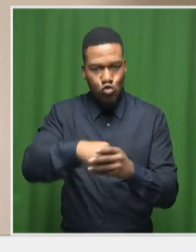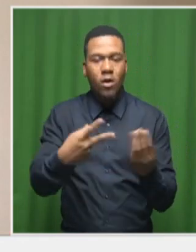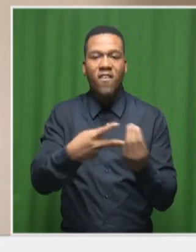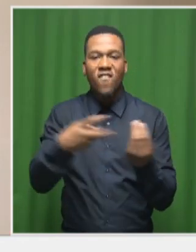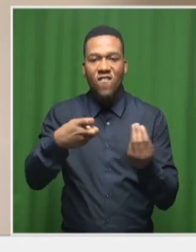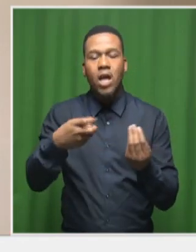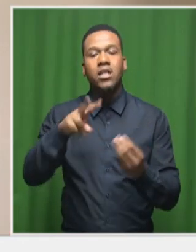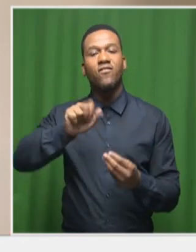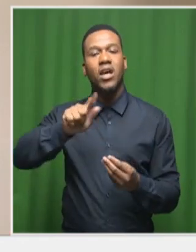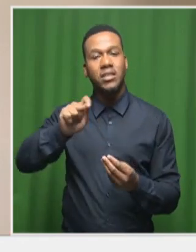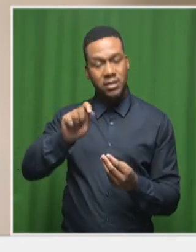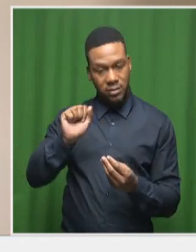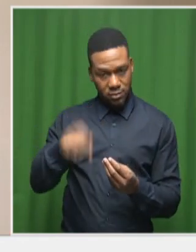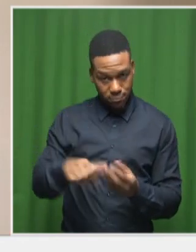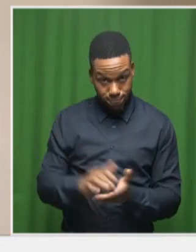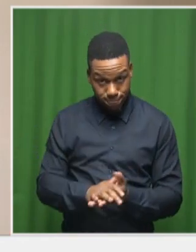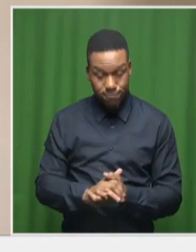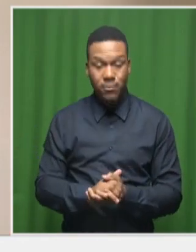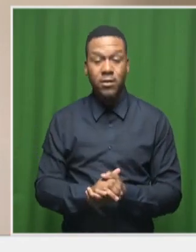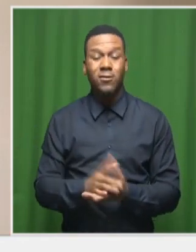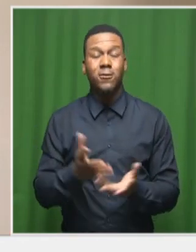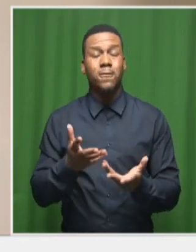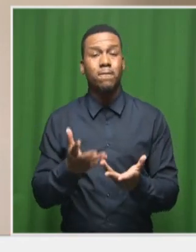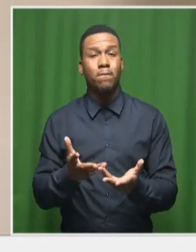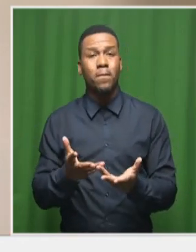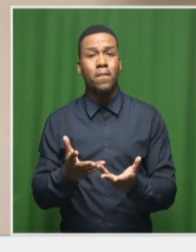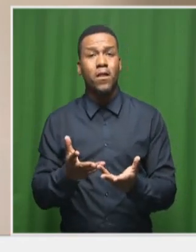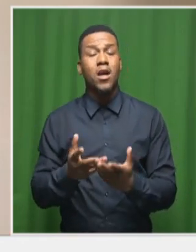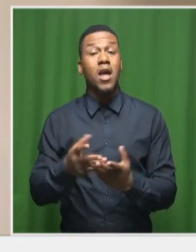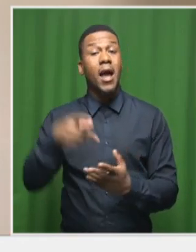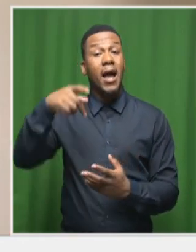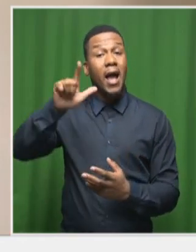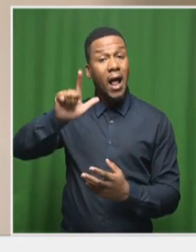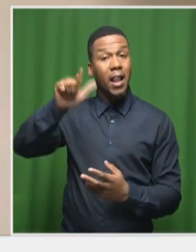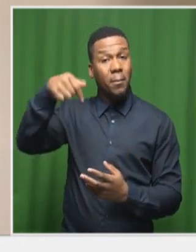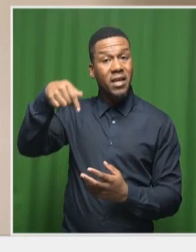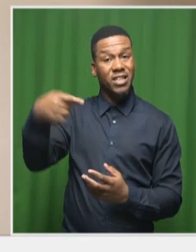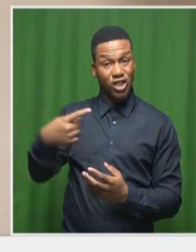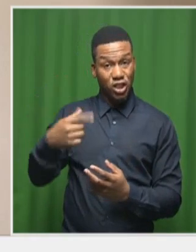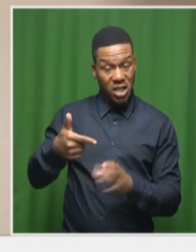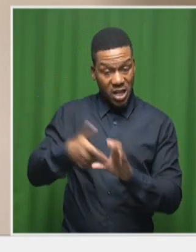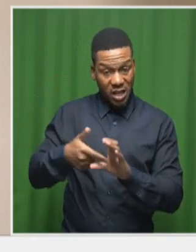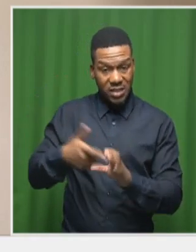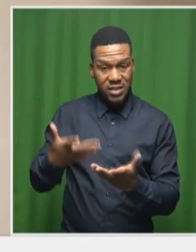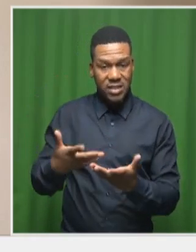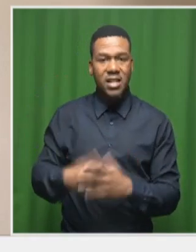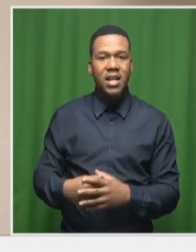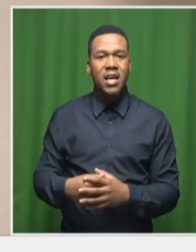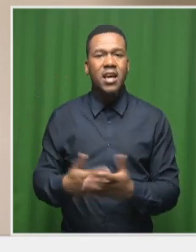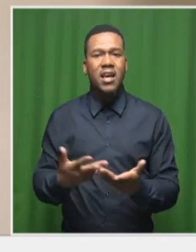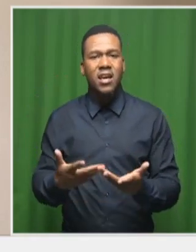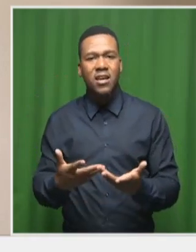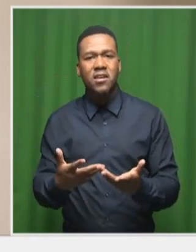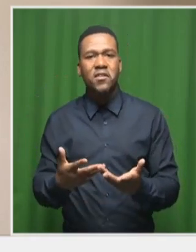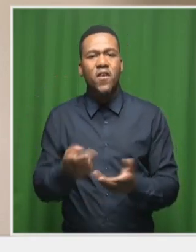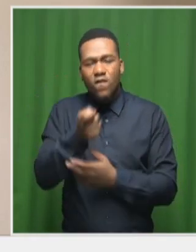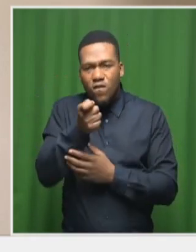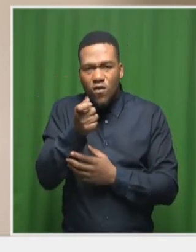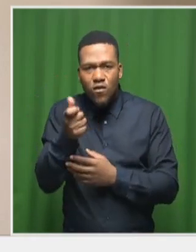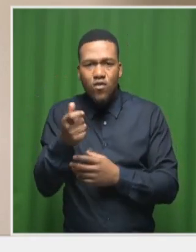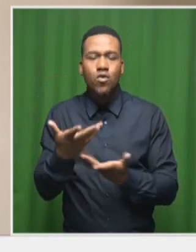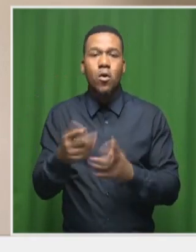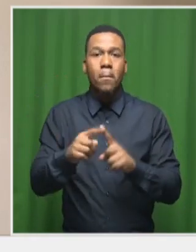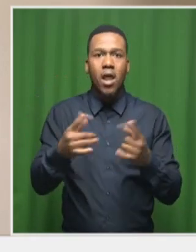another point to point out is that LPG is VATable in South Africa. So companies that come on